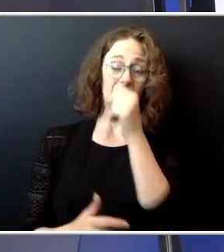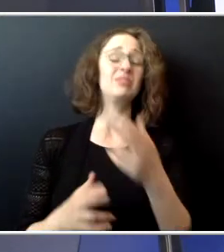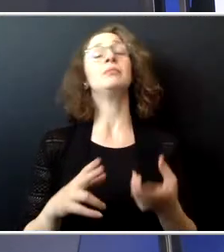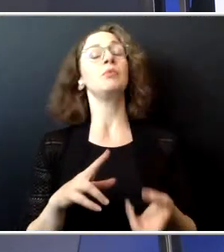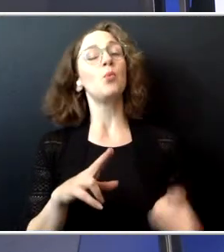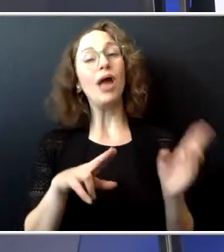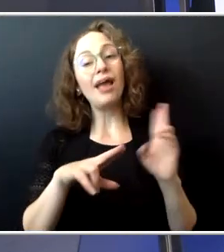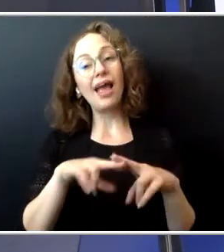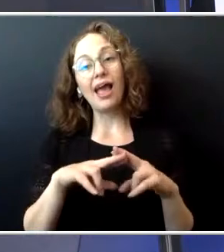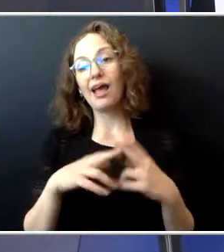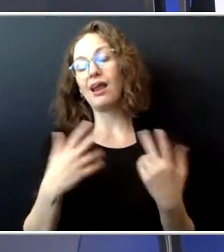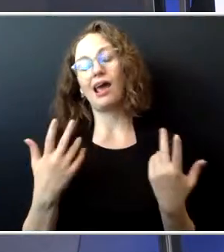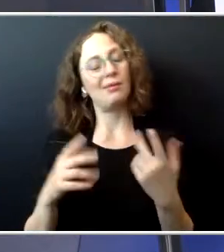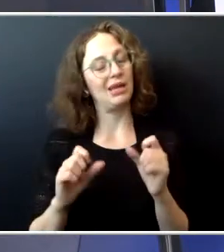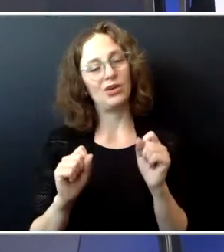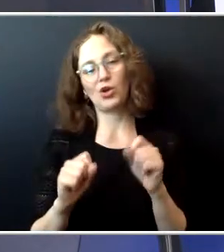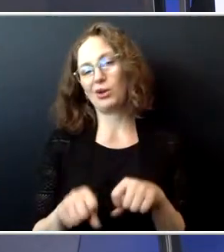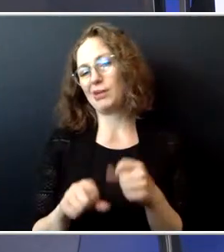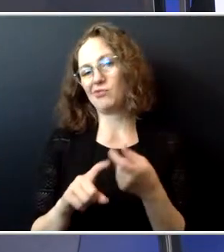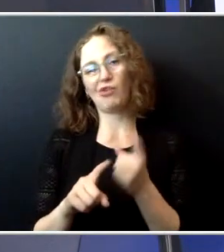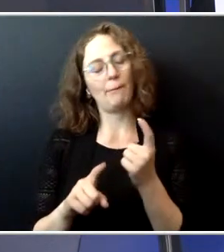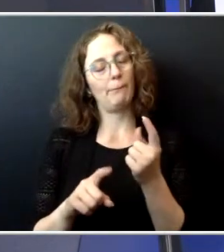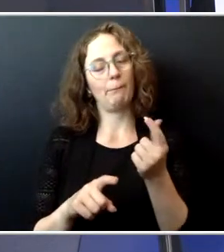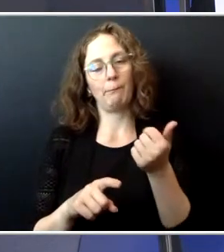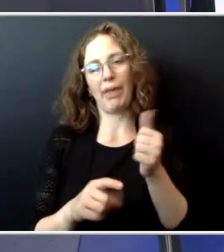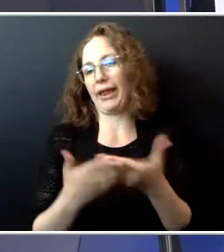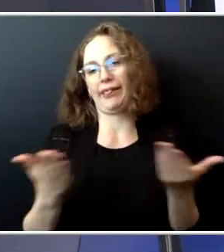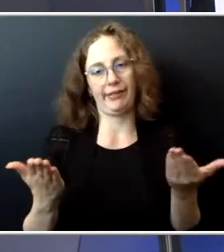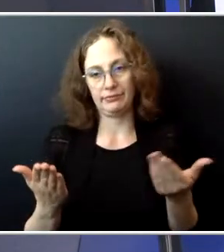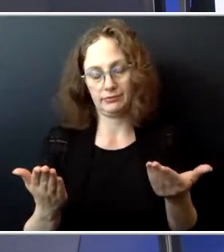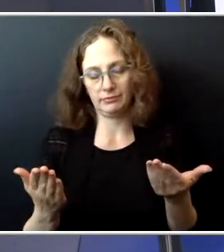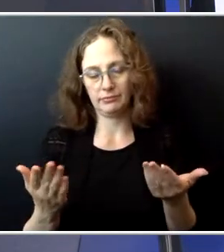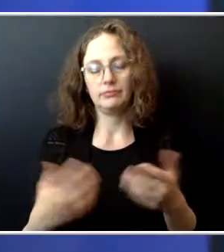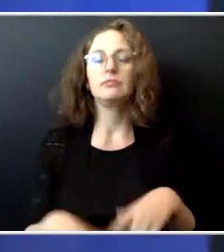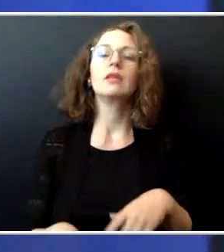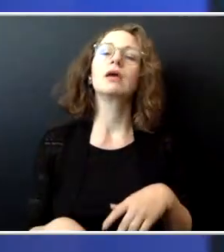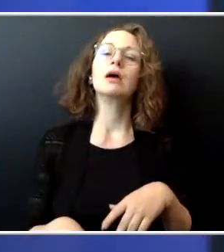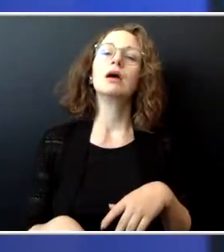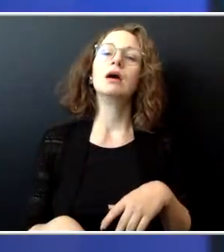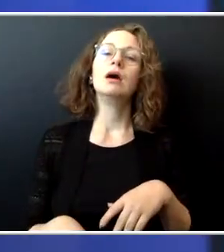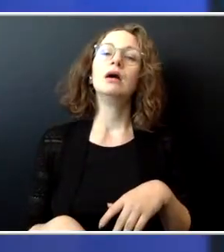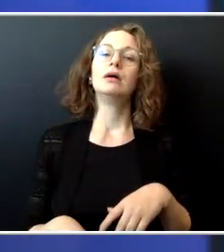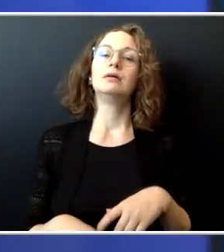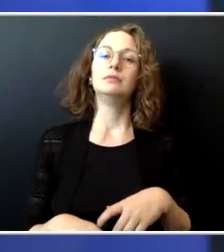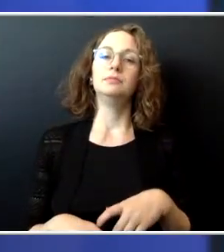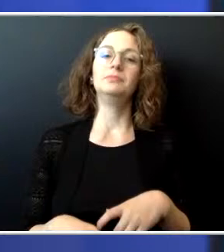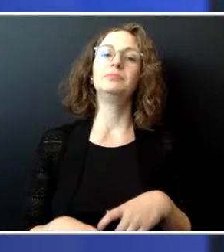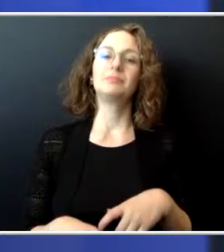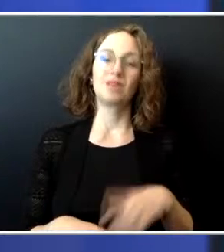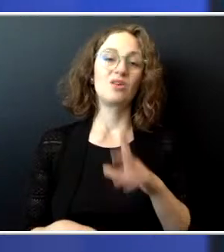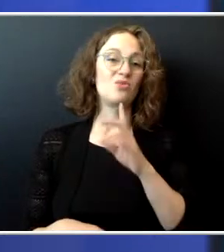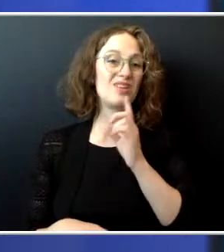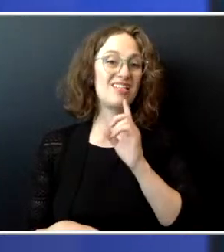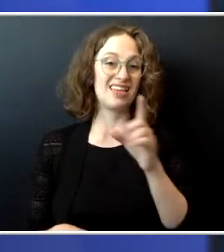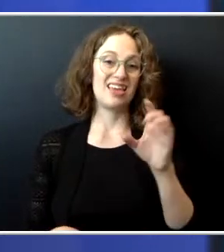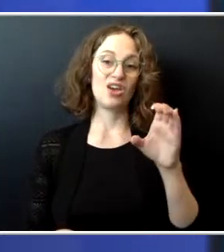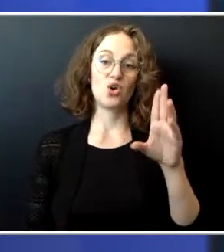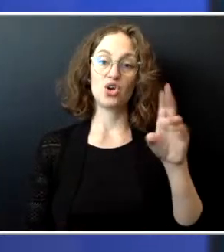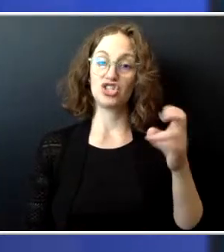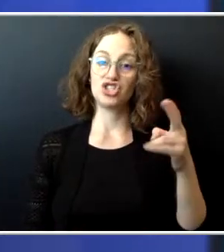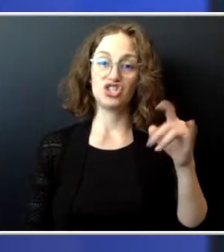almost anything. Right. So how do you know? It's one of the toughest diagnoses for me